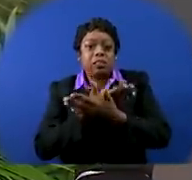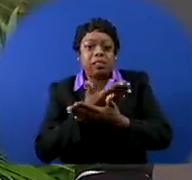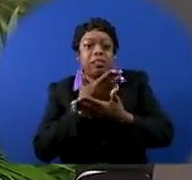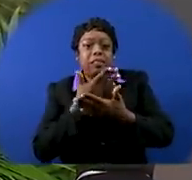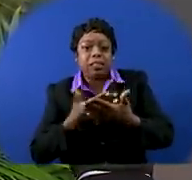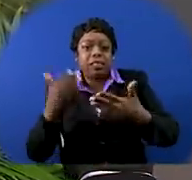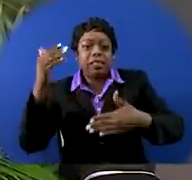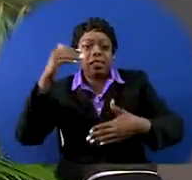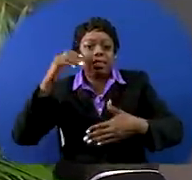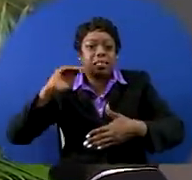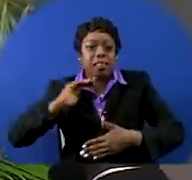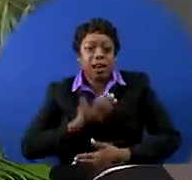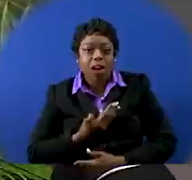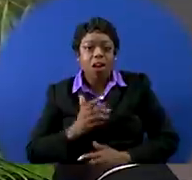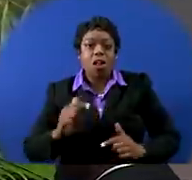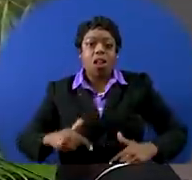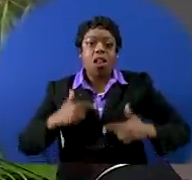out